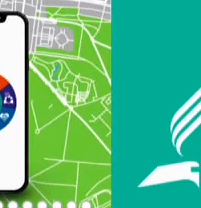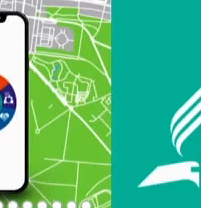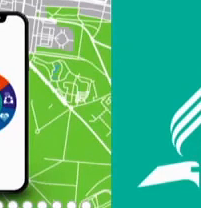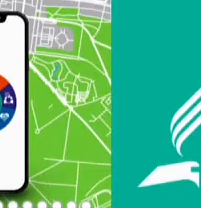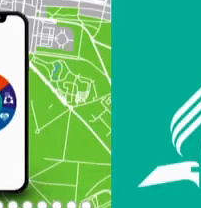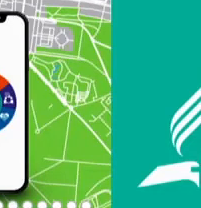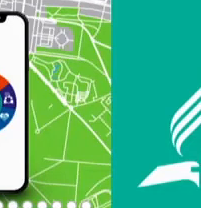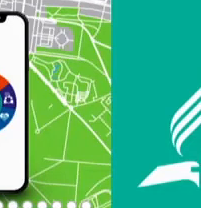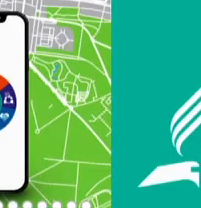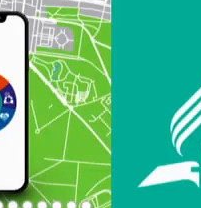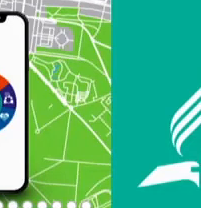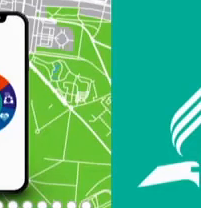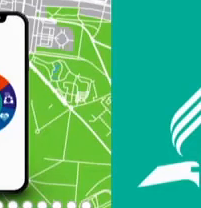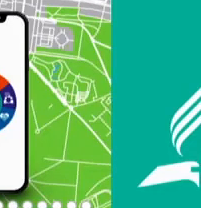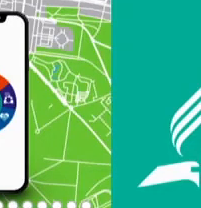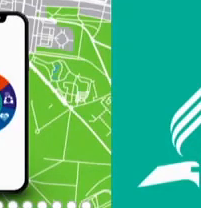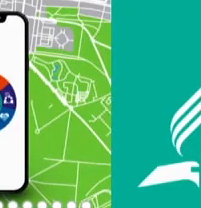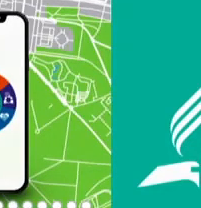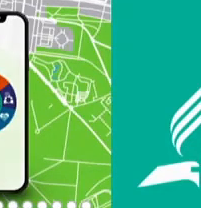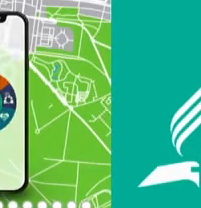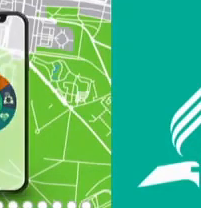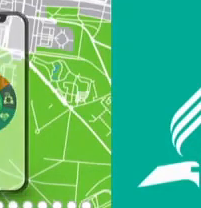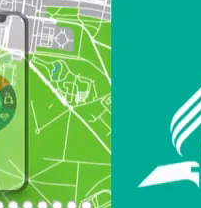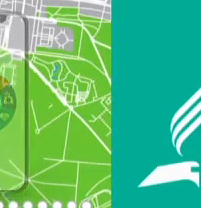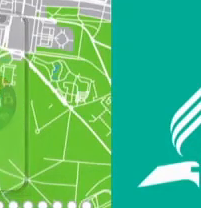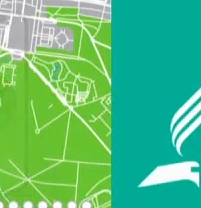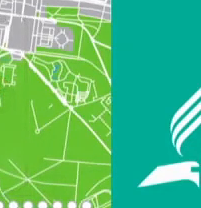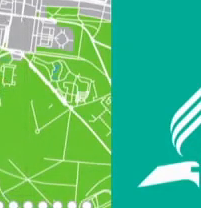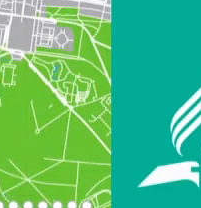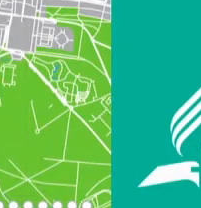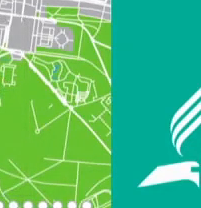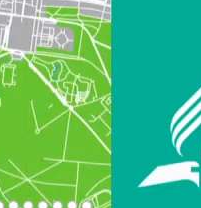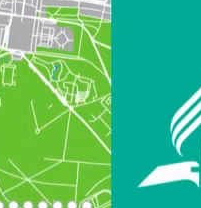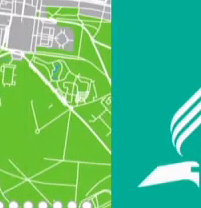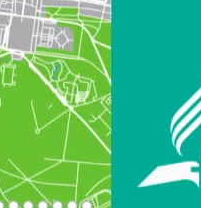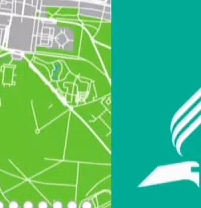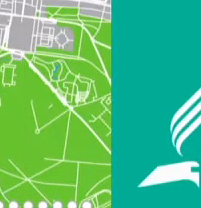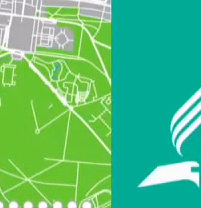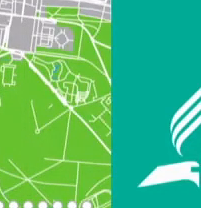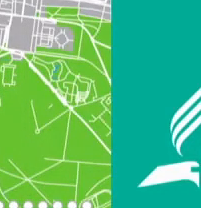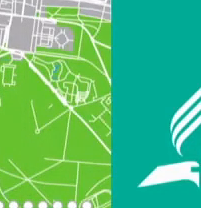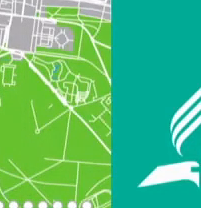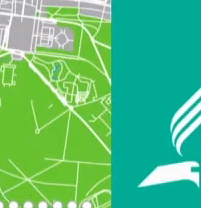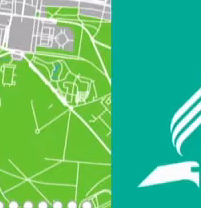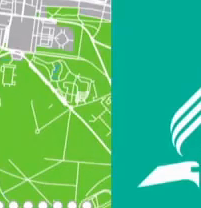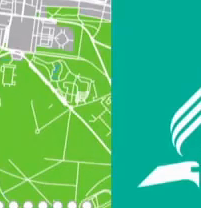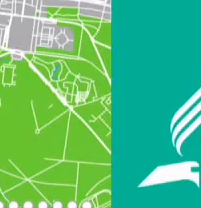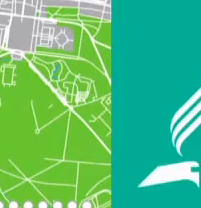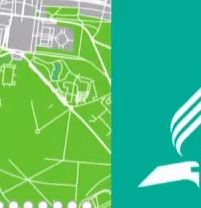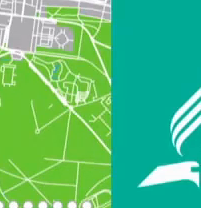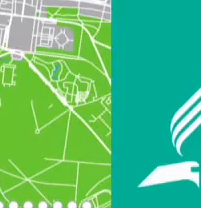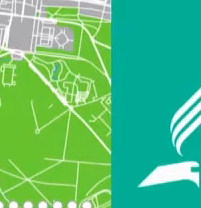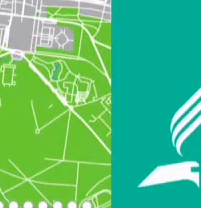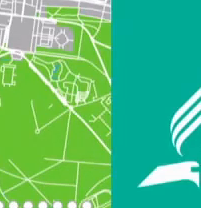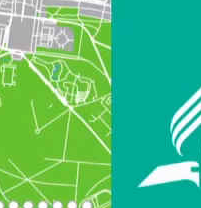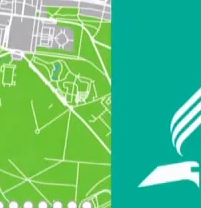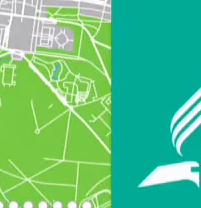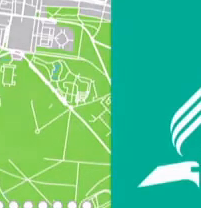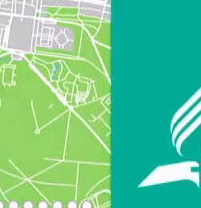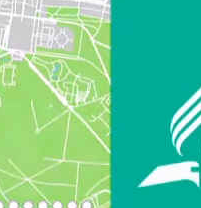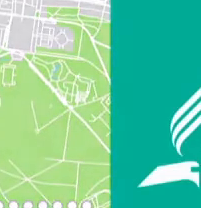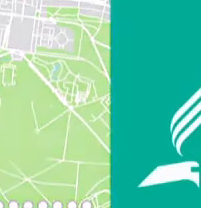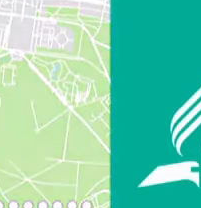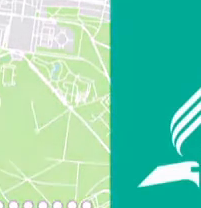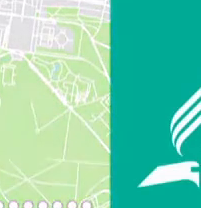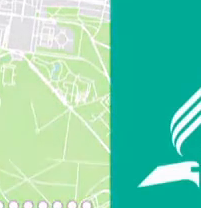manner? How do we actually focus and provide the needs? Today, when you are